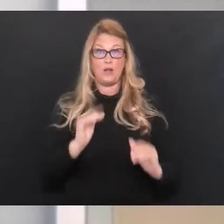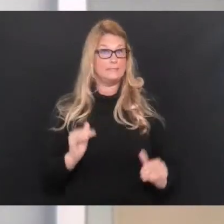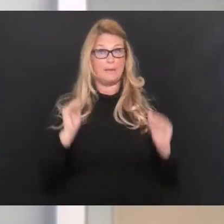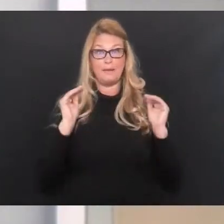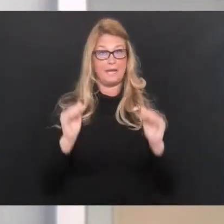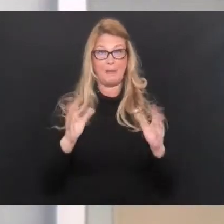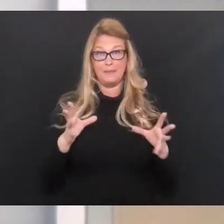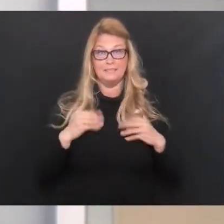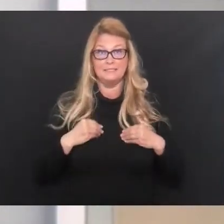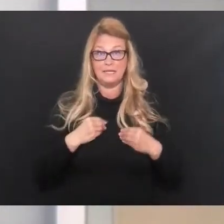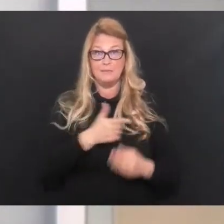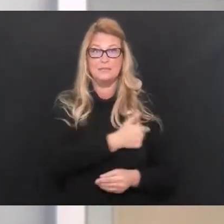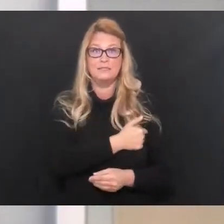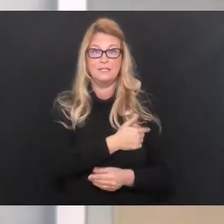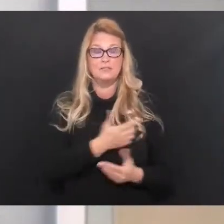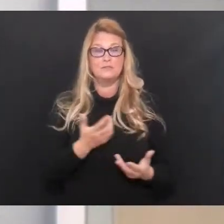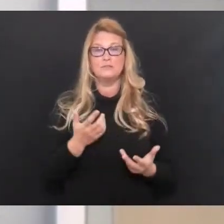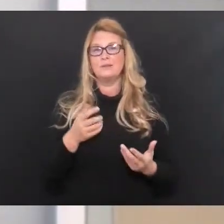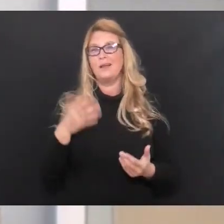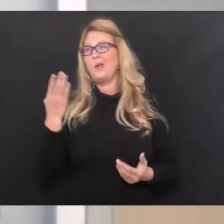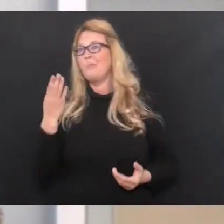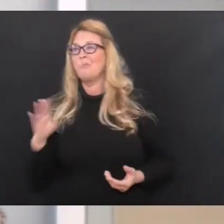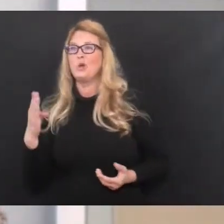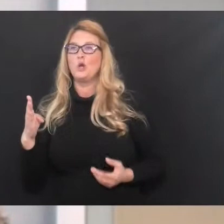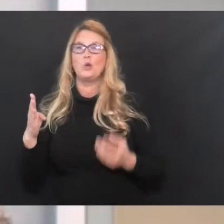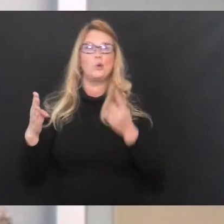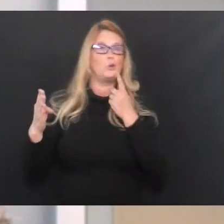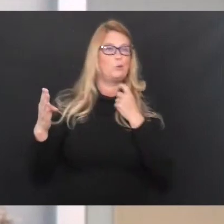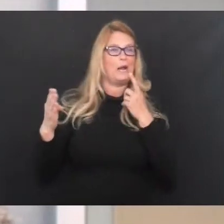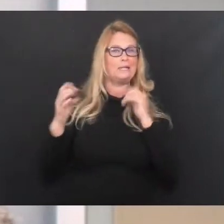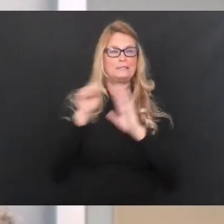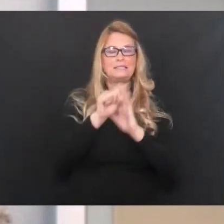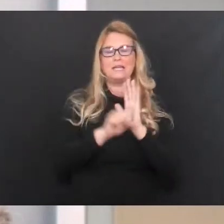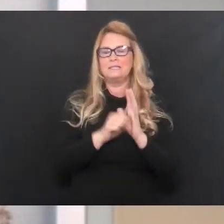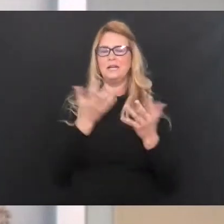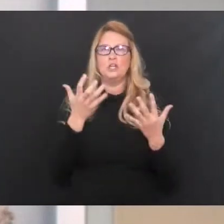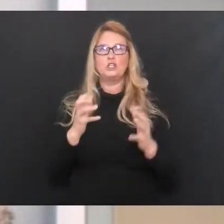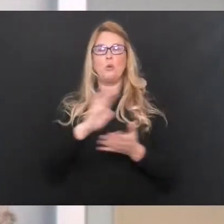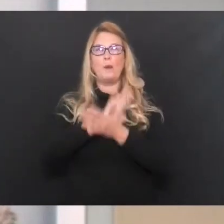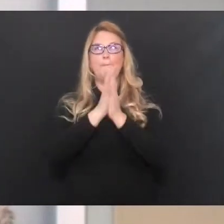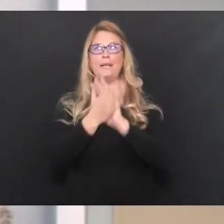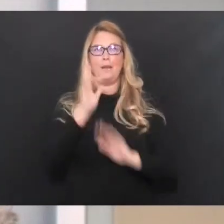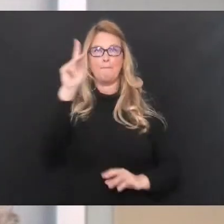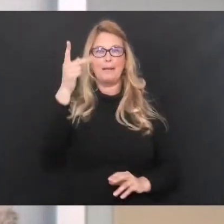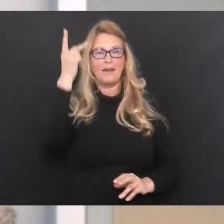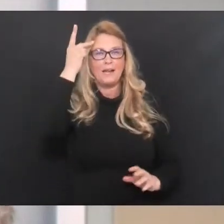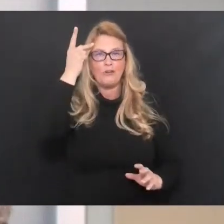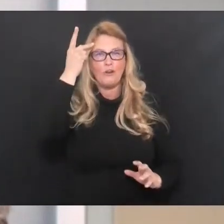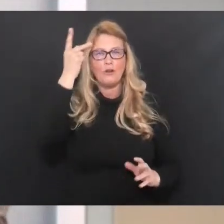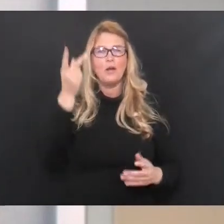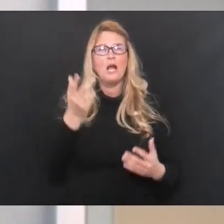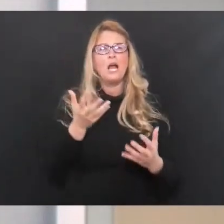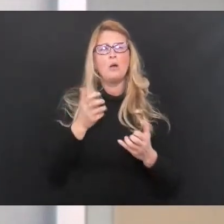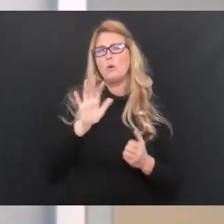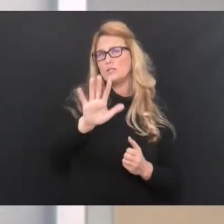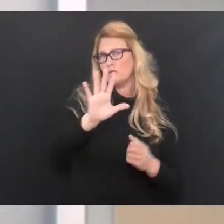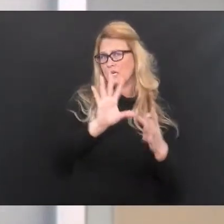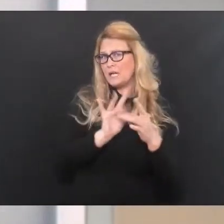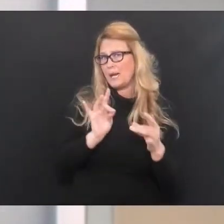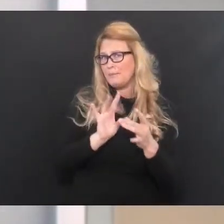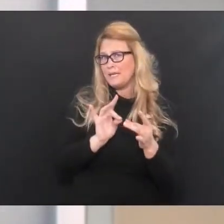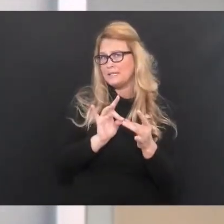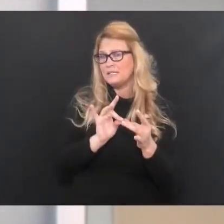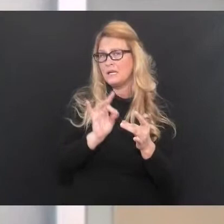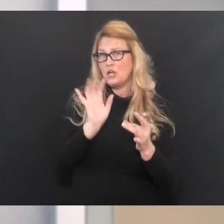Blue states, red states, we hate to see this turn into a political thing. Governor, I want to get your comment on this because I think